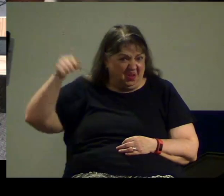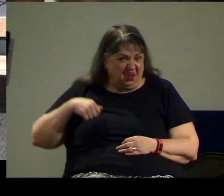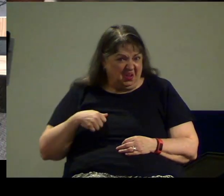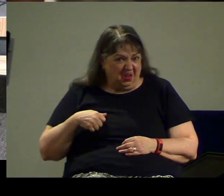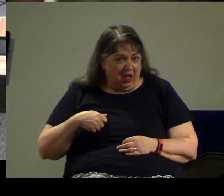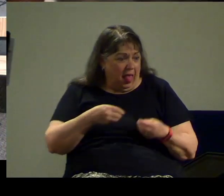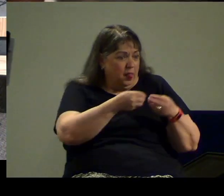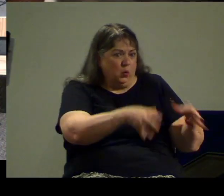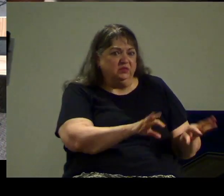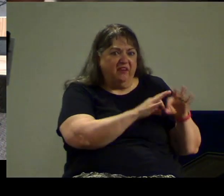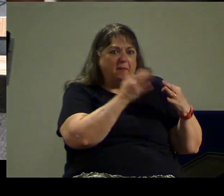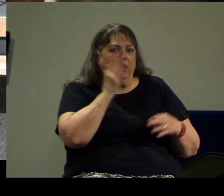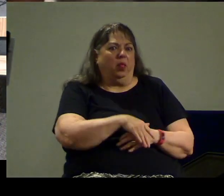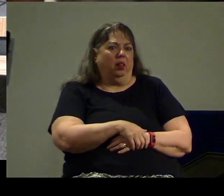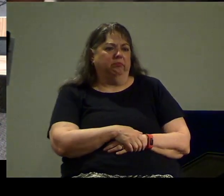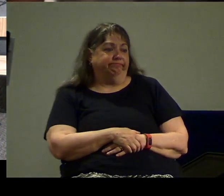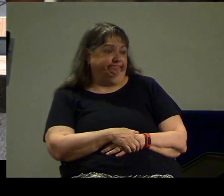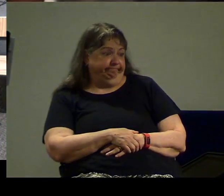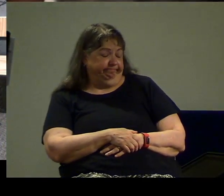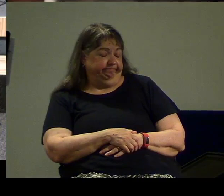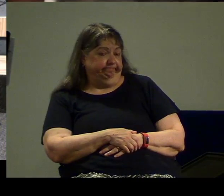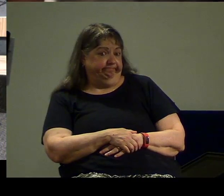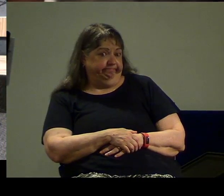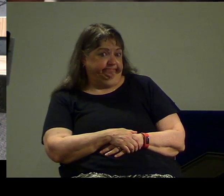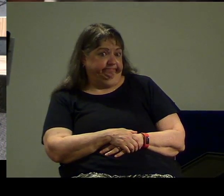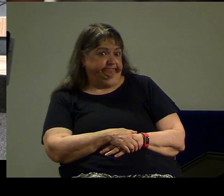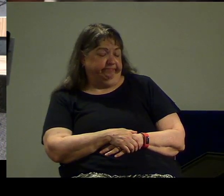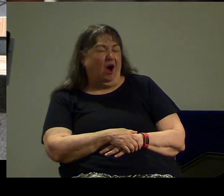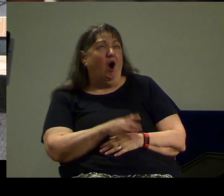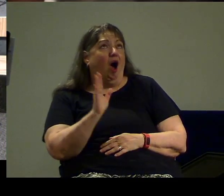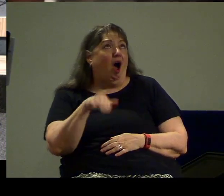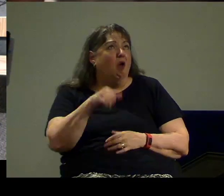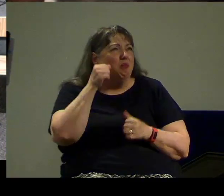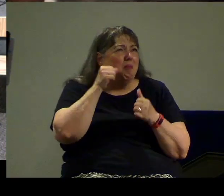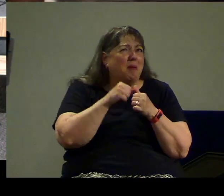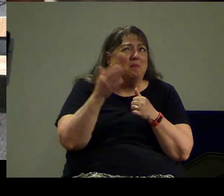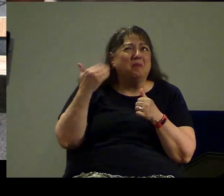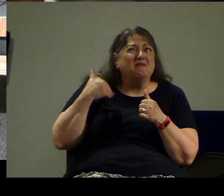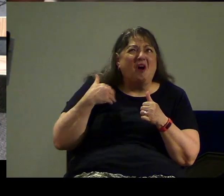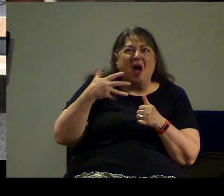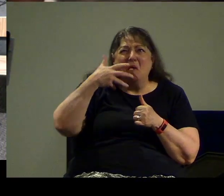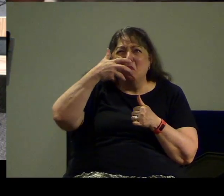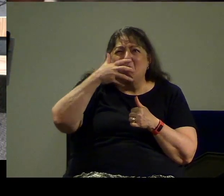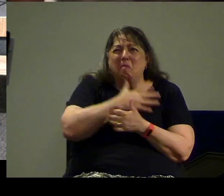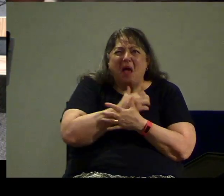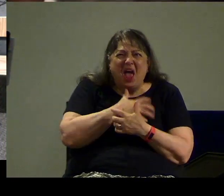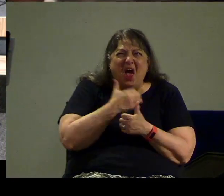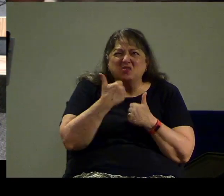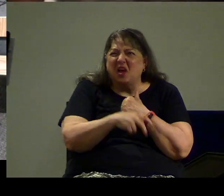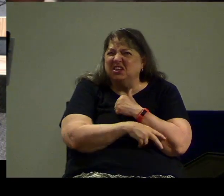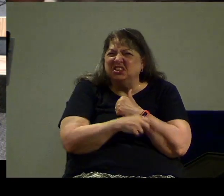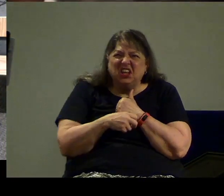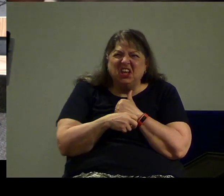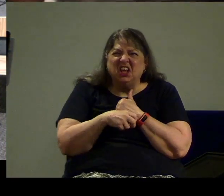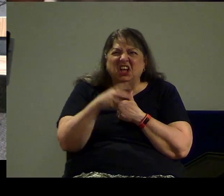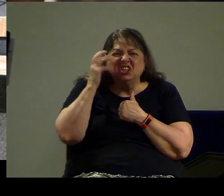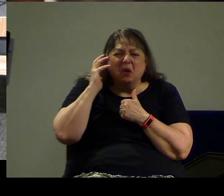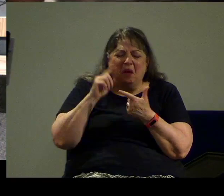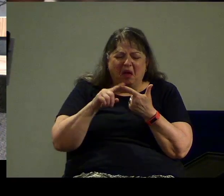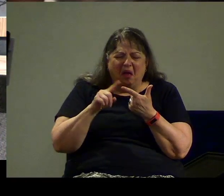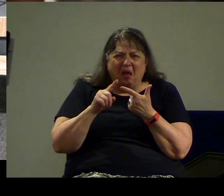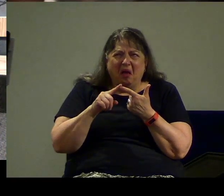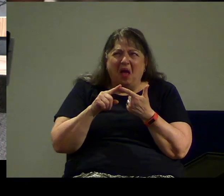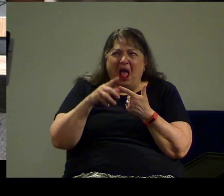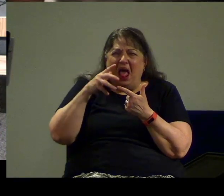no. The bear tried to take the sheep. The lion tried to take the sheep. Goliath tried to kill